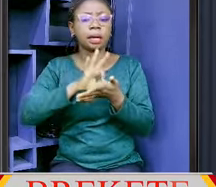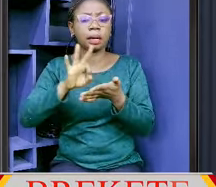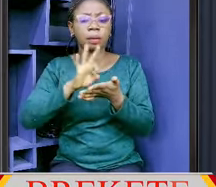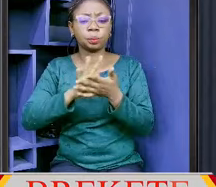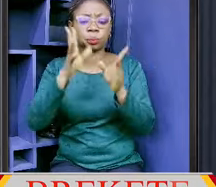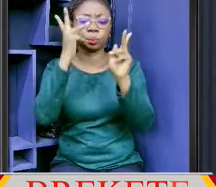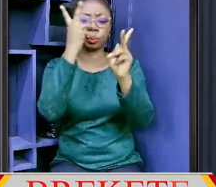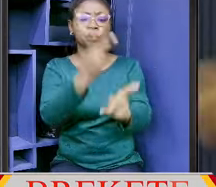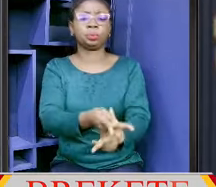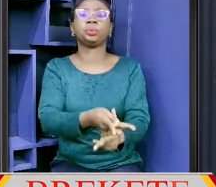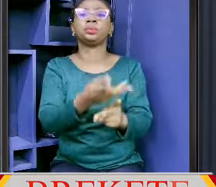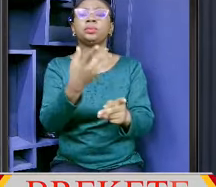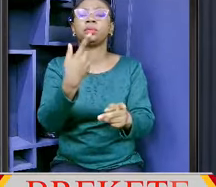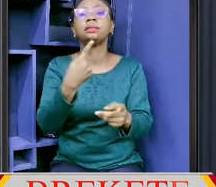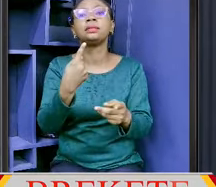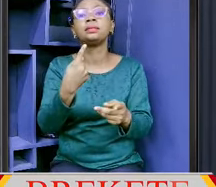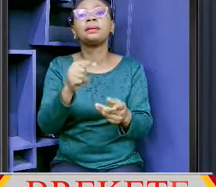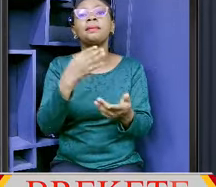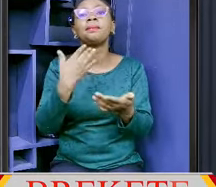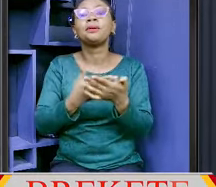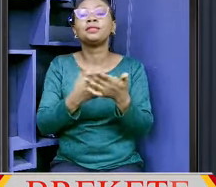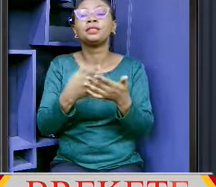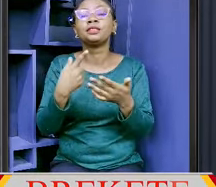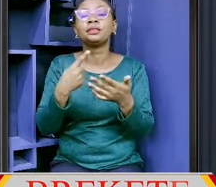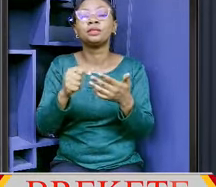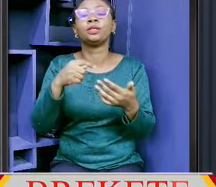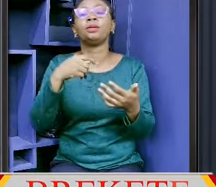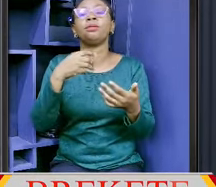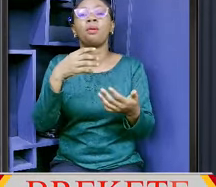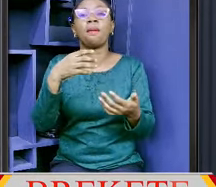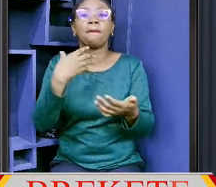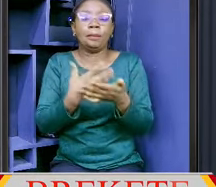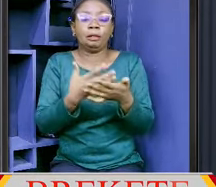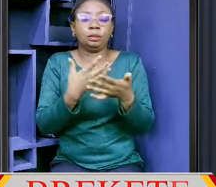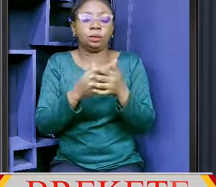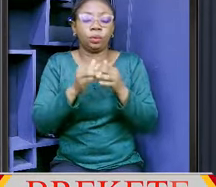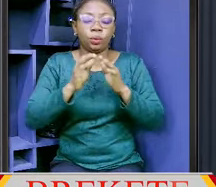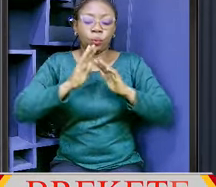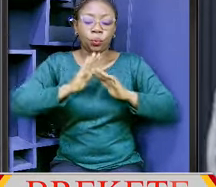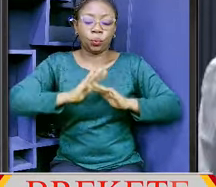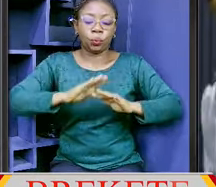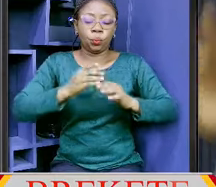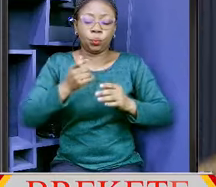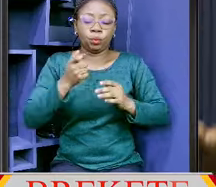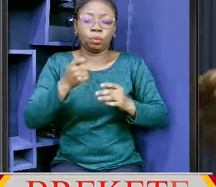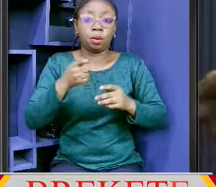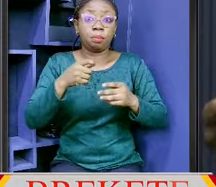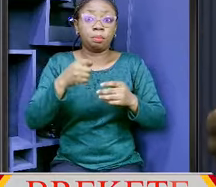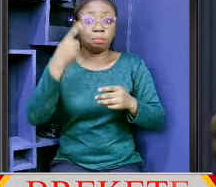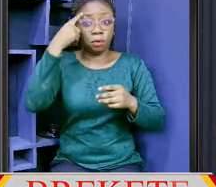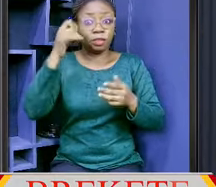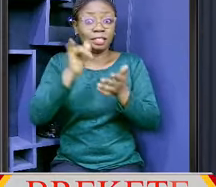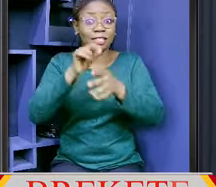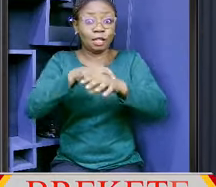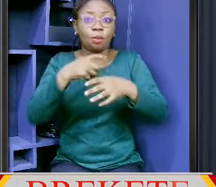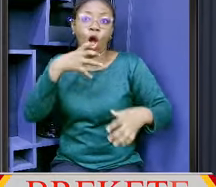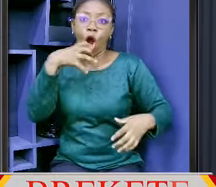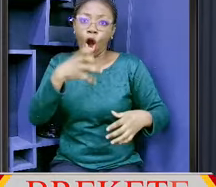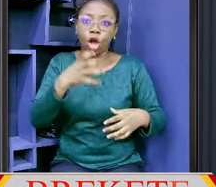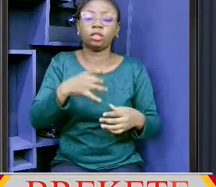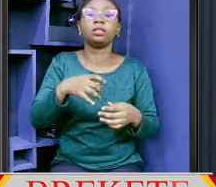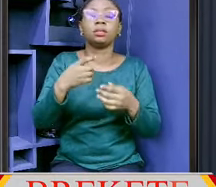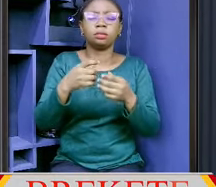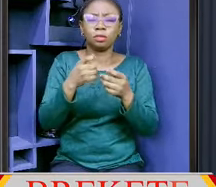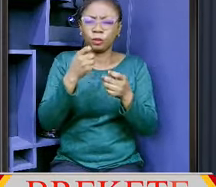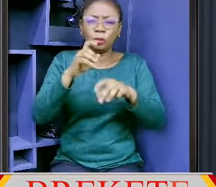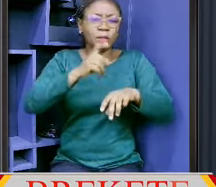Dump the money. The money go cool small because it is hot that time. Then, small time, the money don't